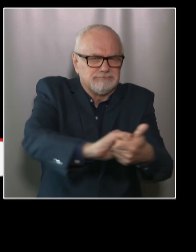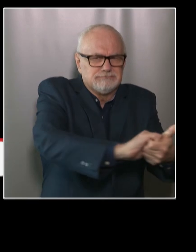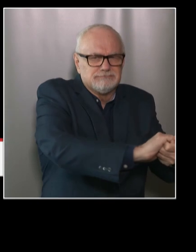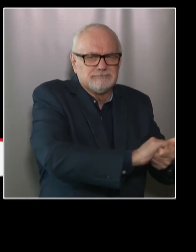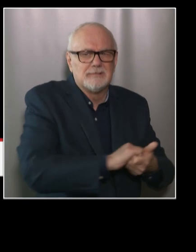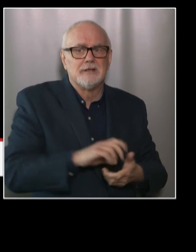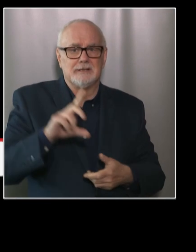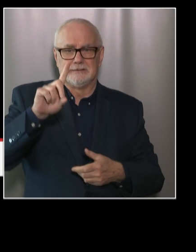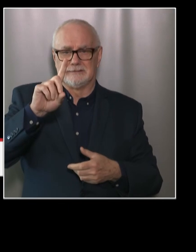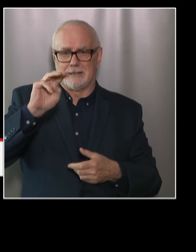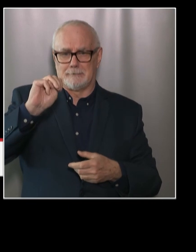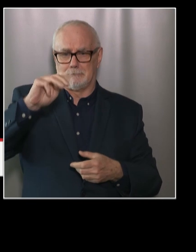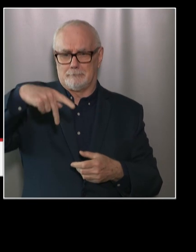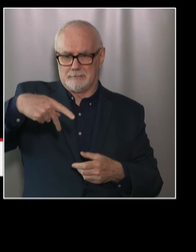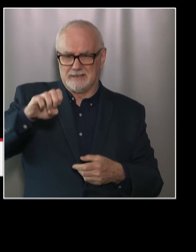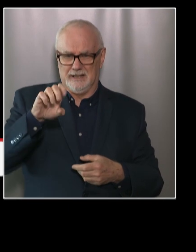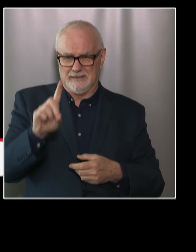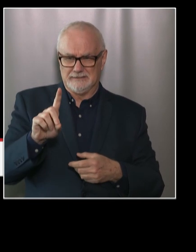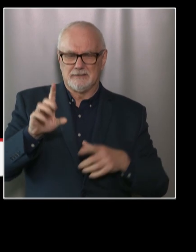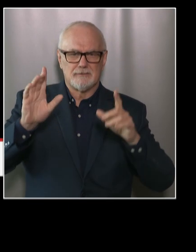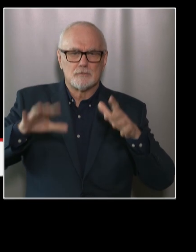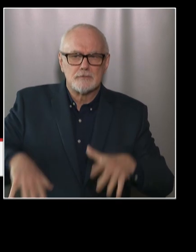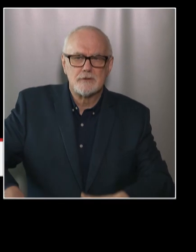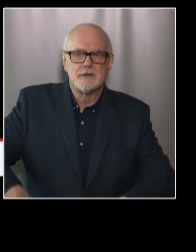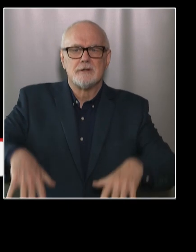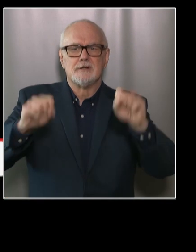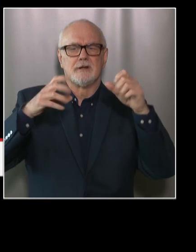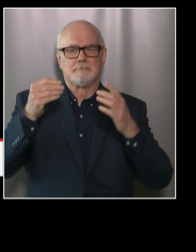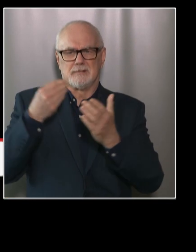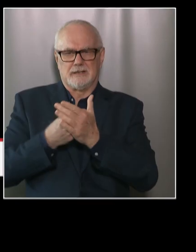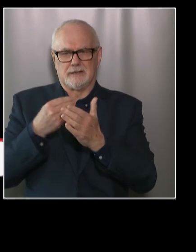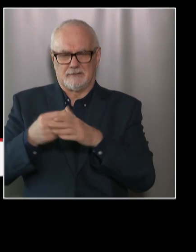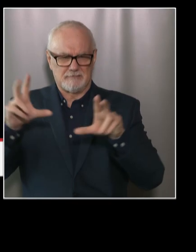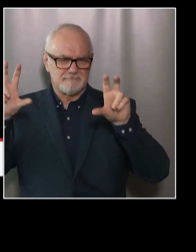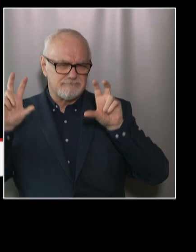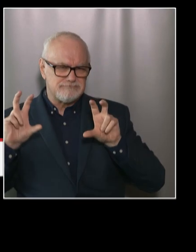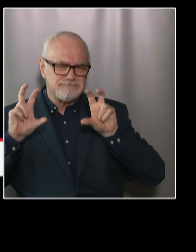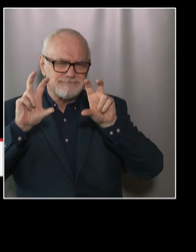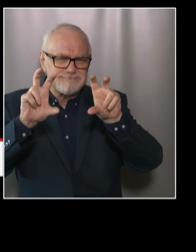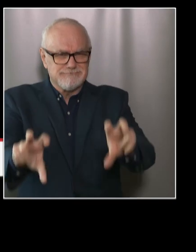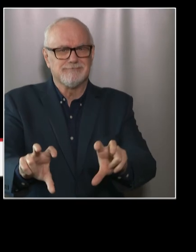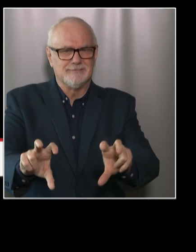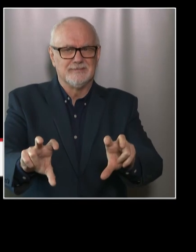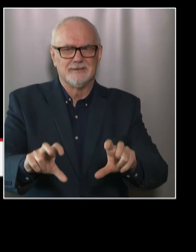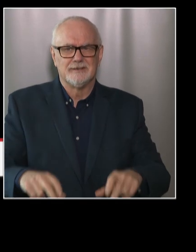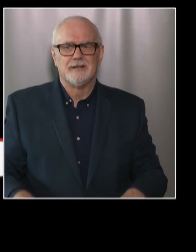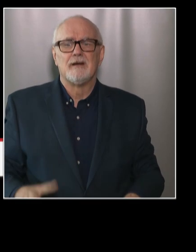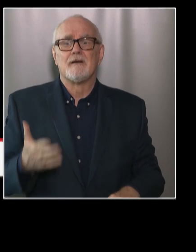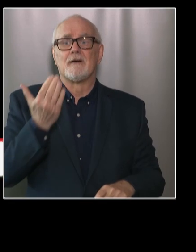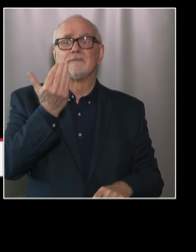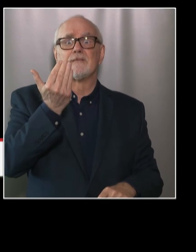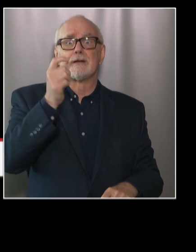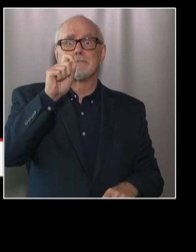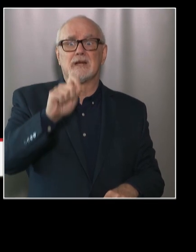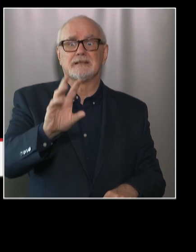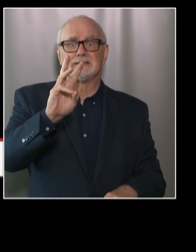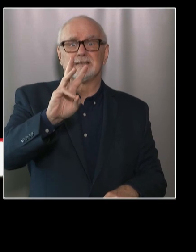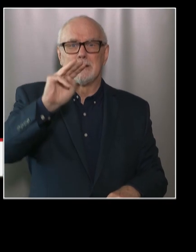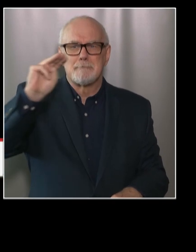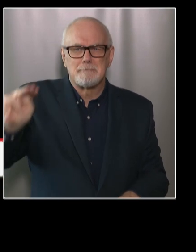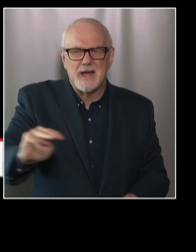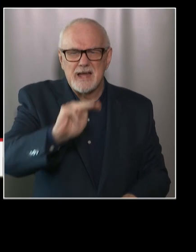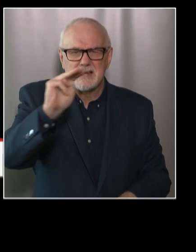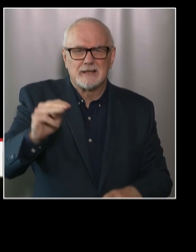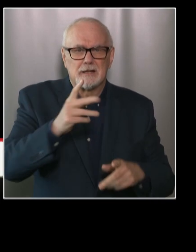investment from DCHFA. Additional financing came in the form of $15.6 million loan from the